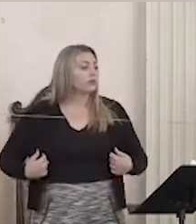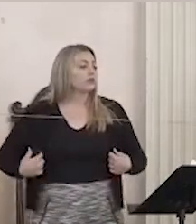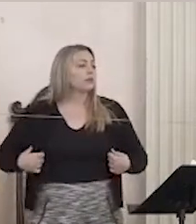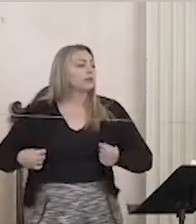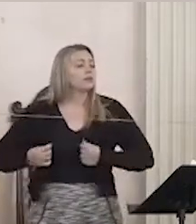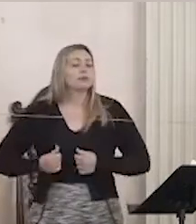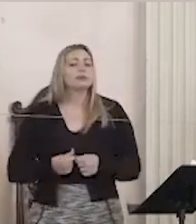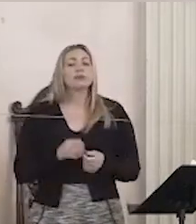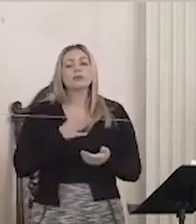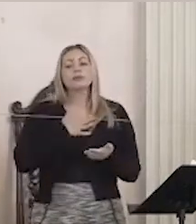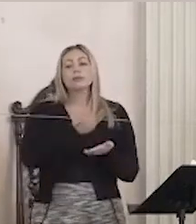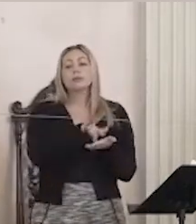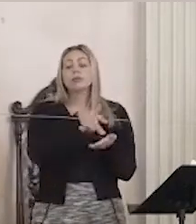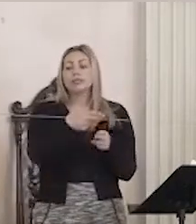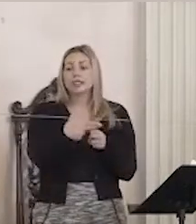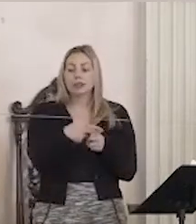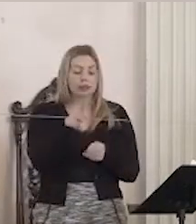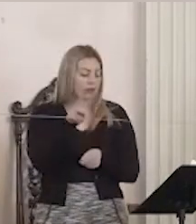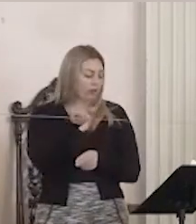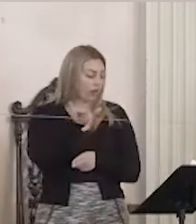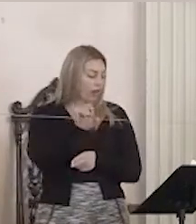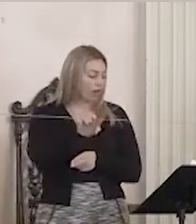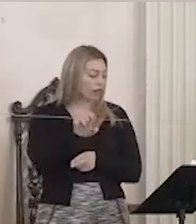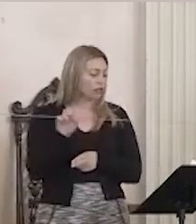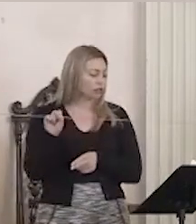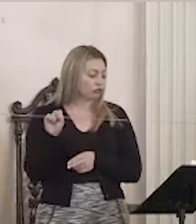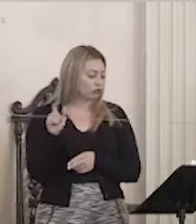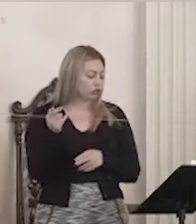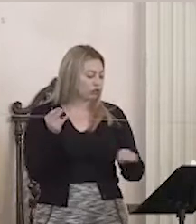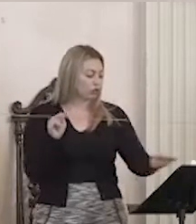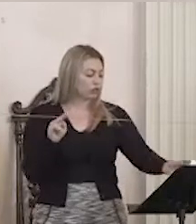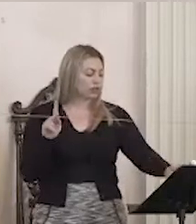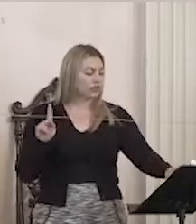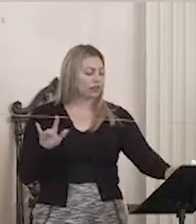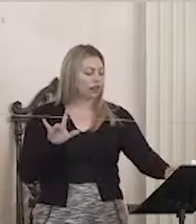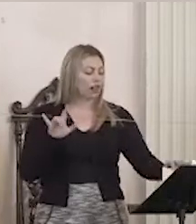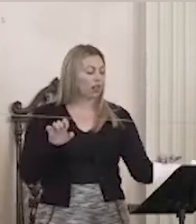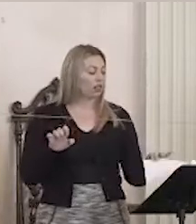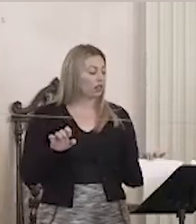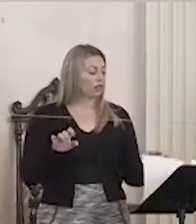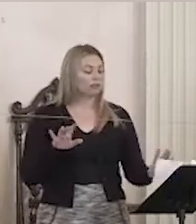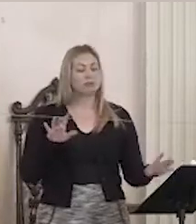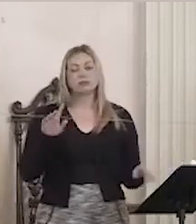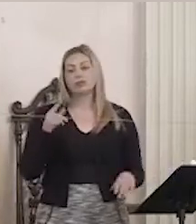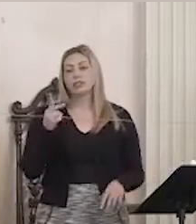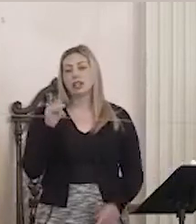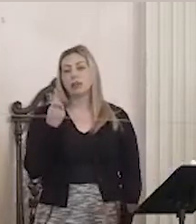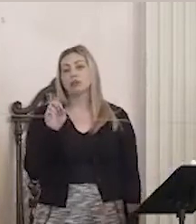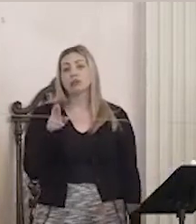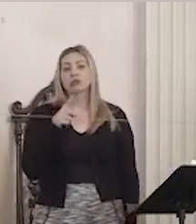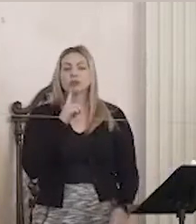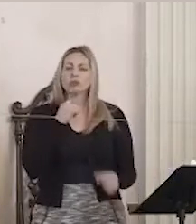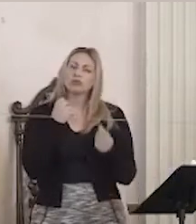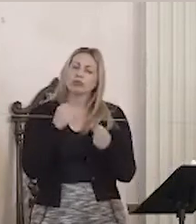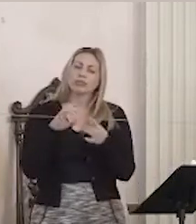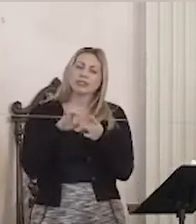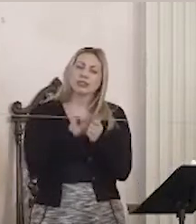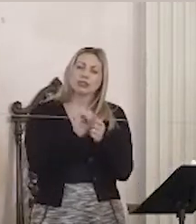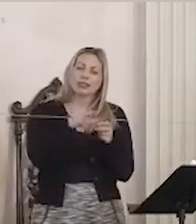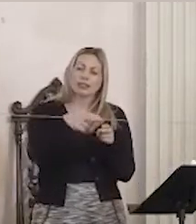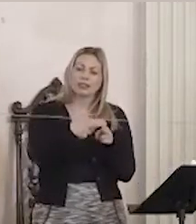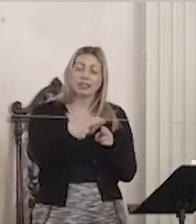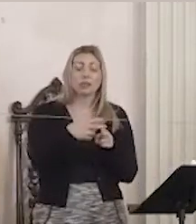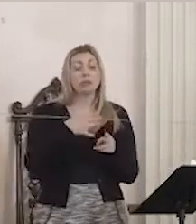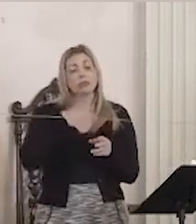My middle name is Kyle, Sharon Kyle Gilbert, and I have a really strong connection to the name. My